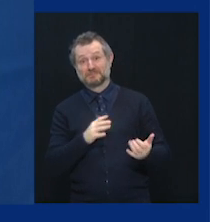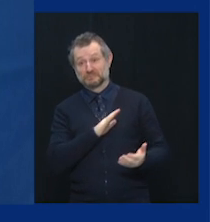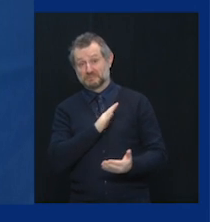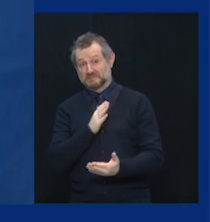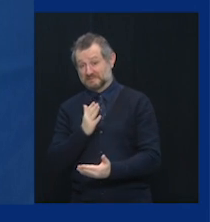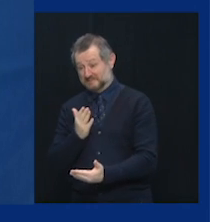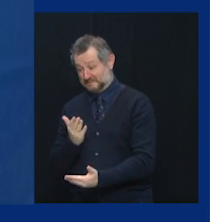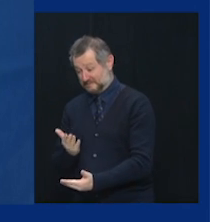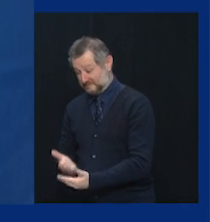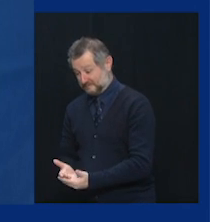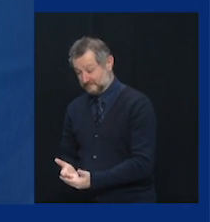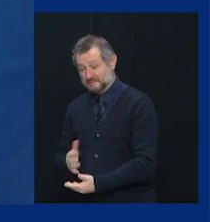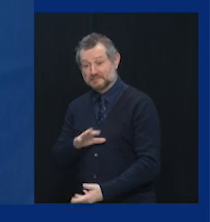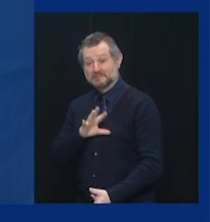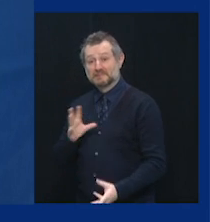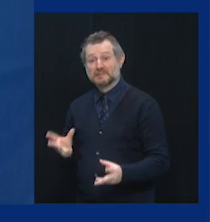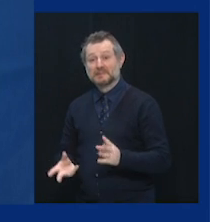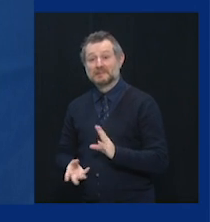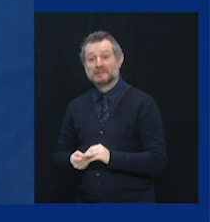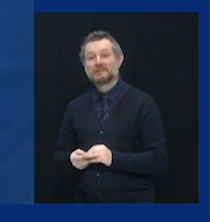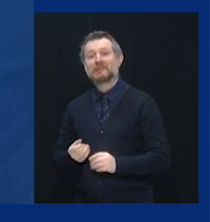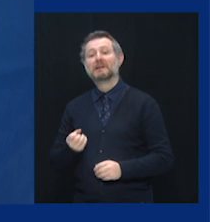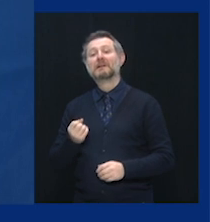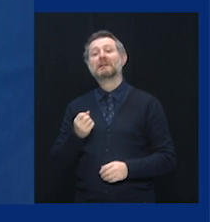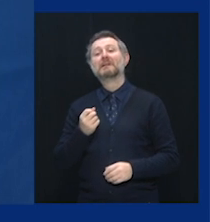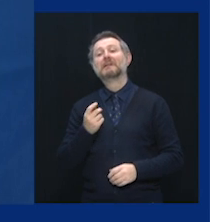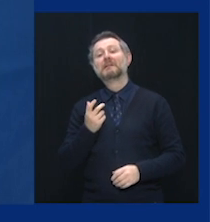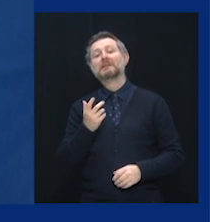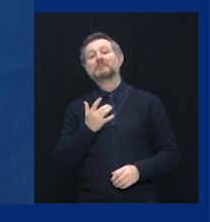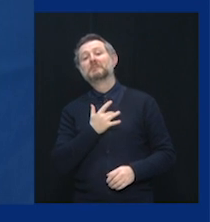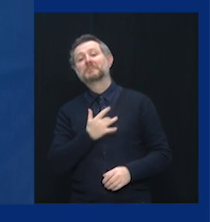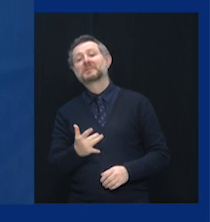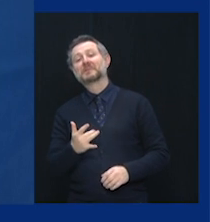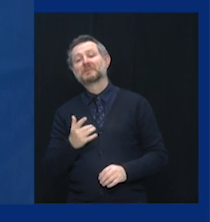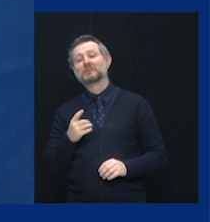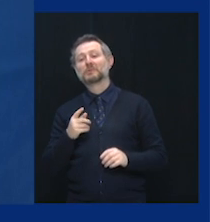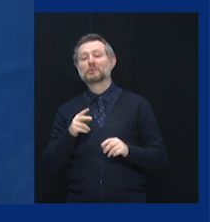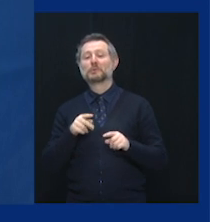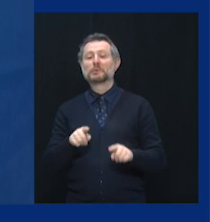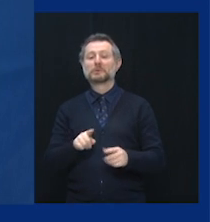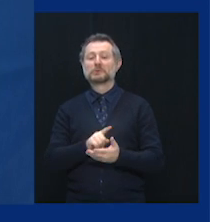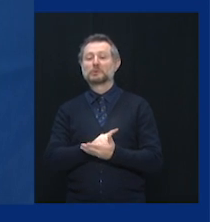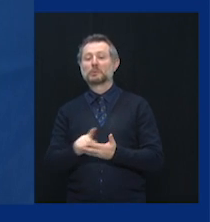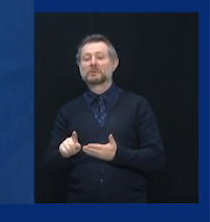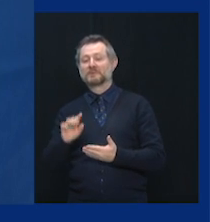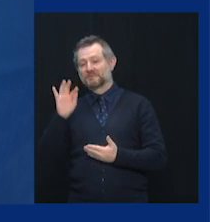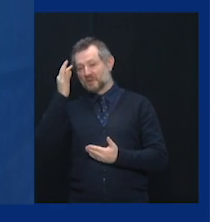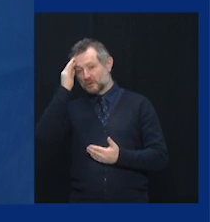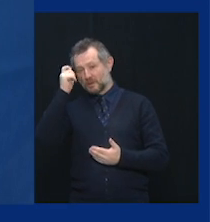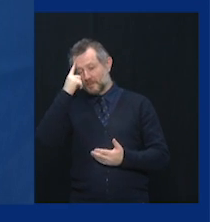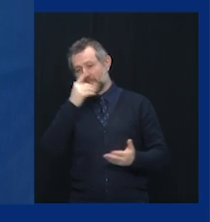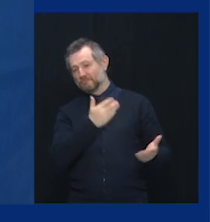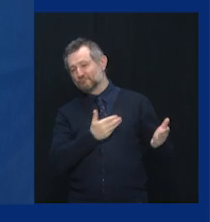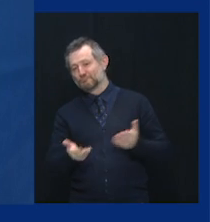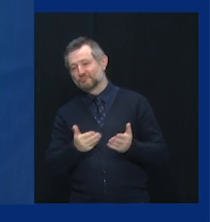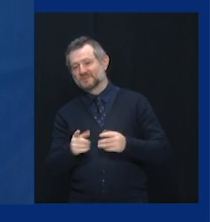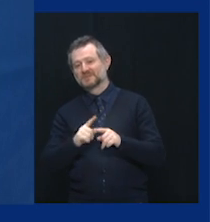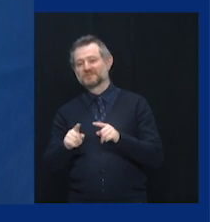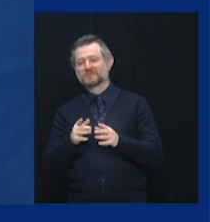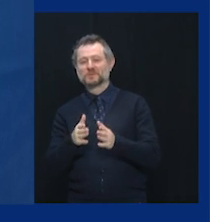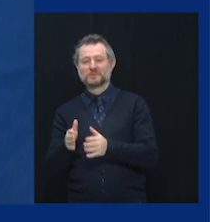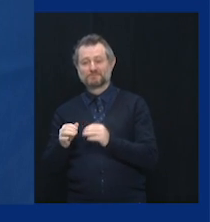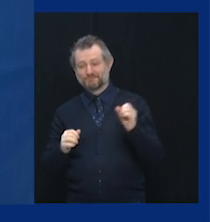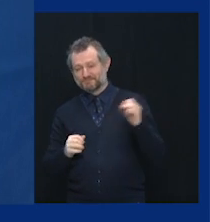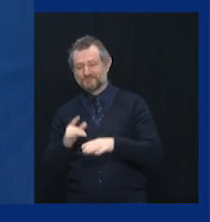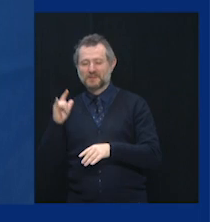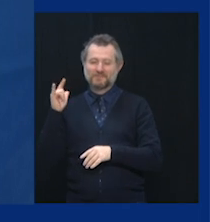we speak. They come in throughout the week. They're delivered by the federal government through various means. One